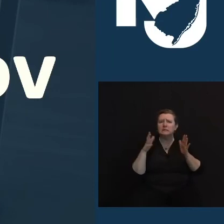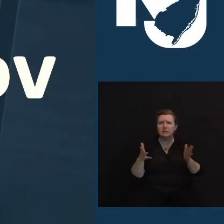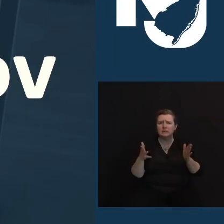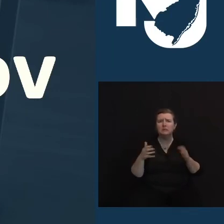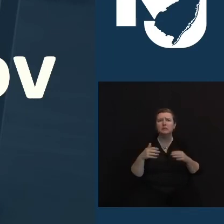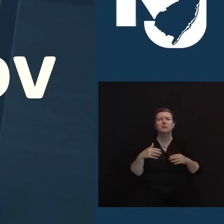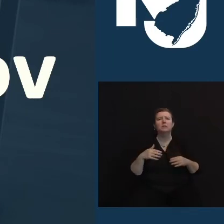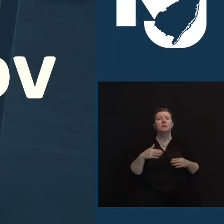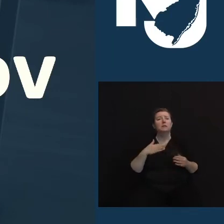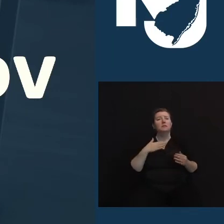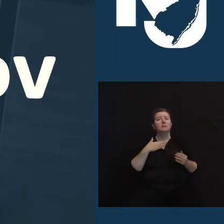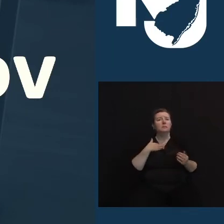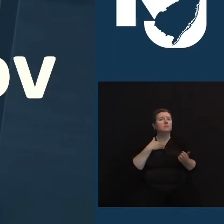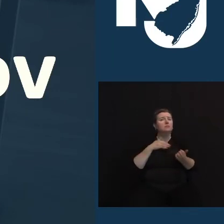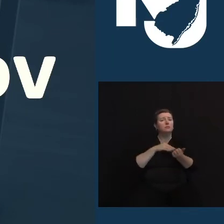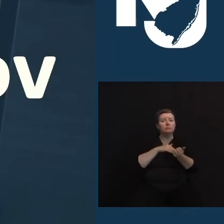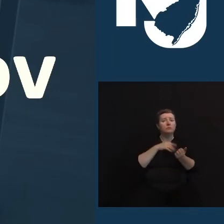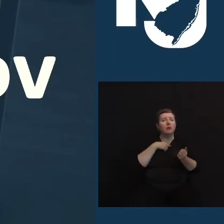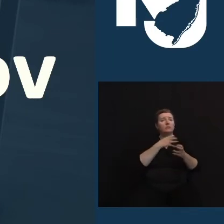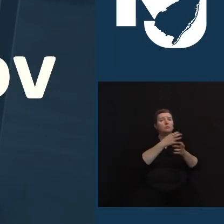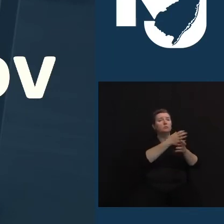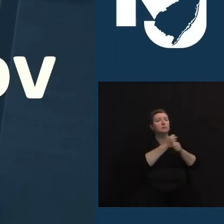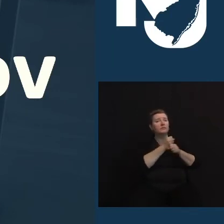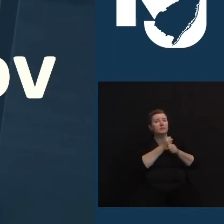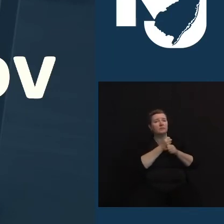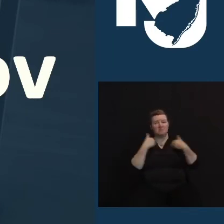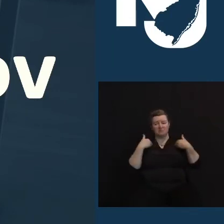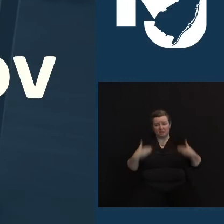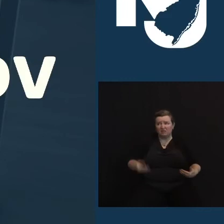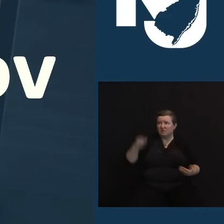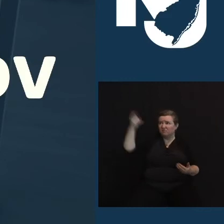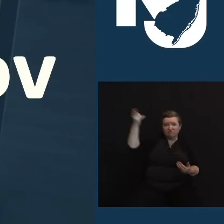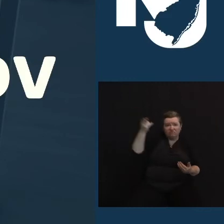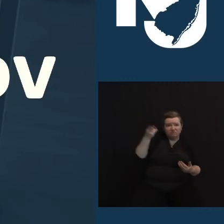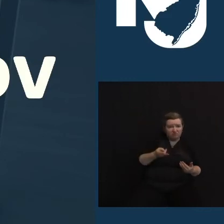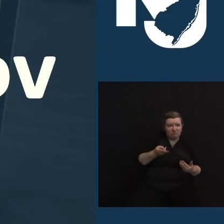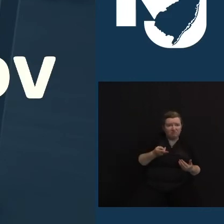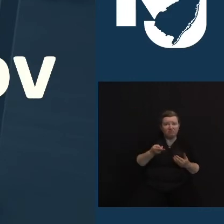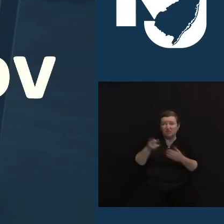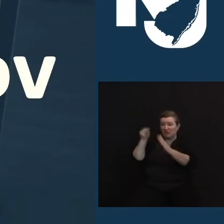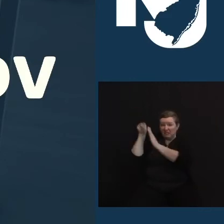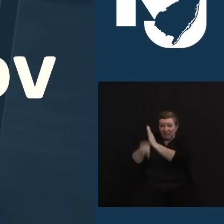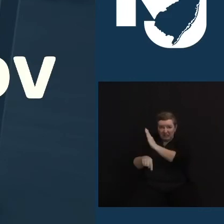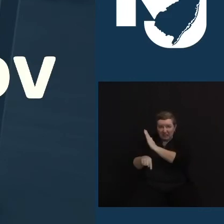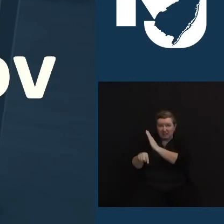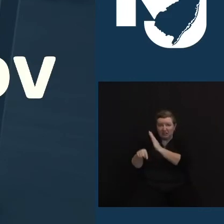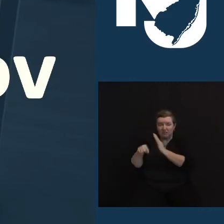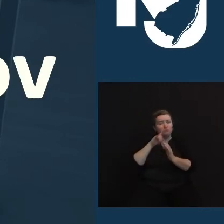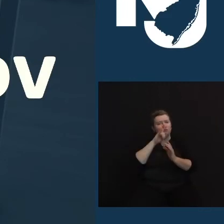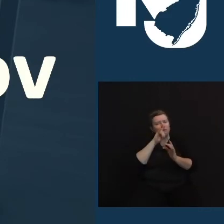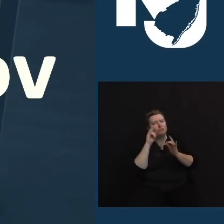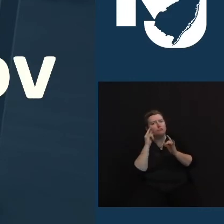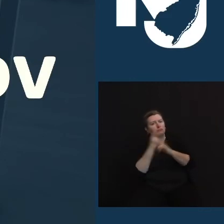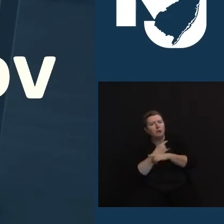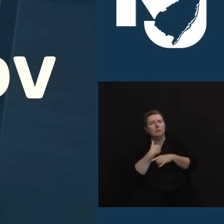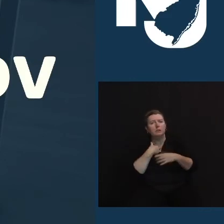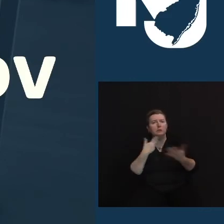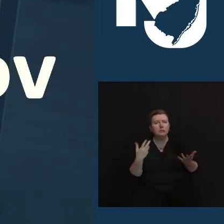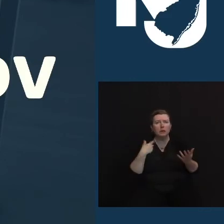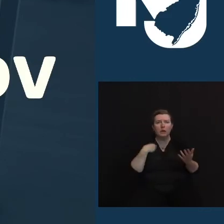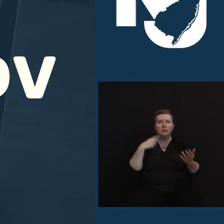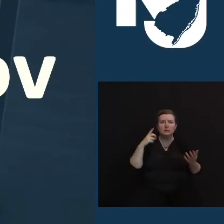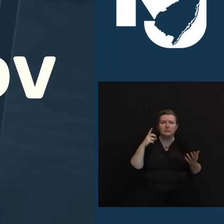to receive those 4 bodies. It was an extraordinary moment, and ironically, I received them. They